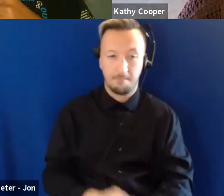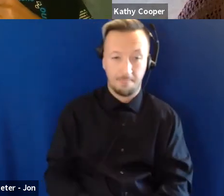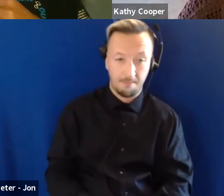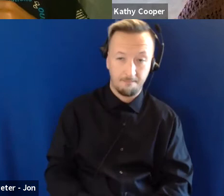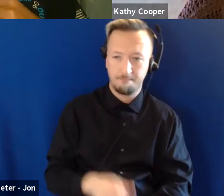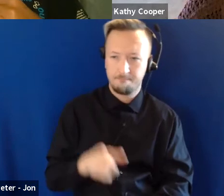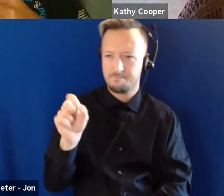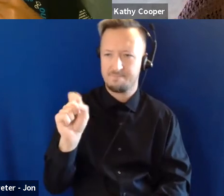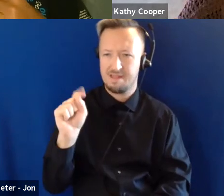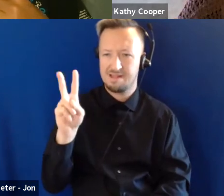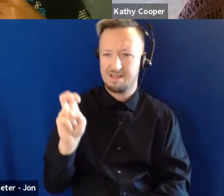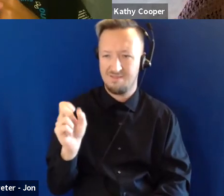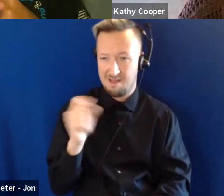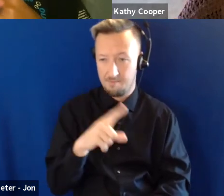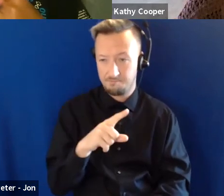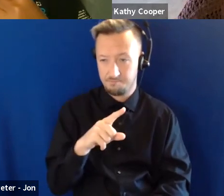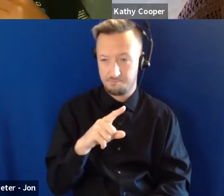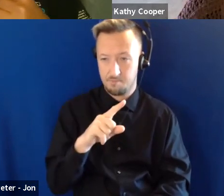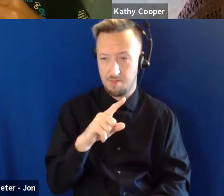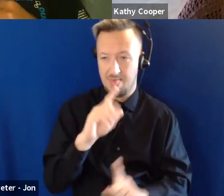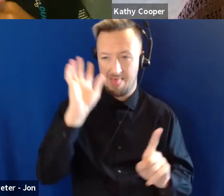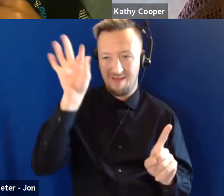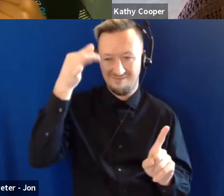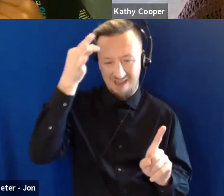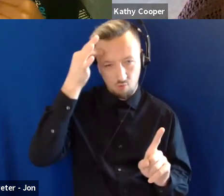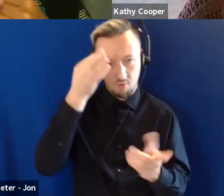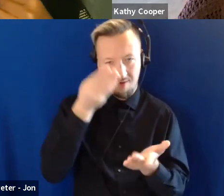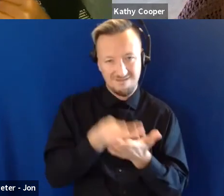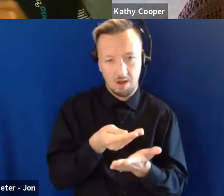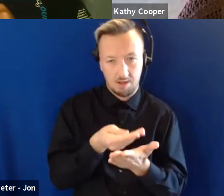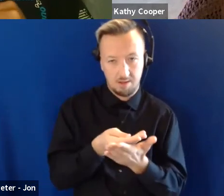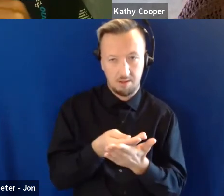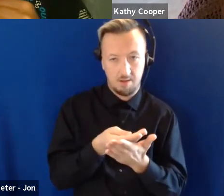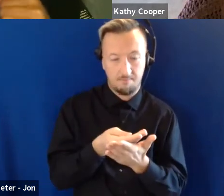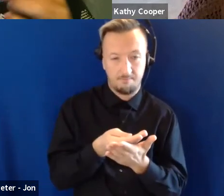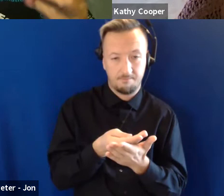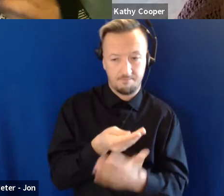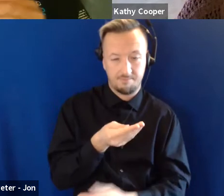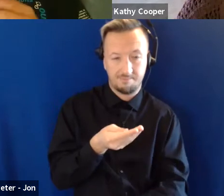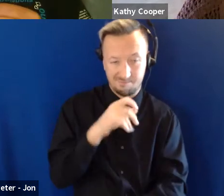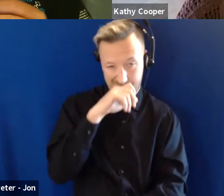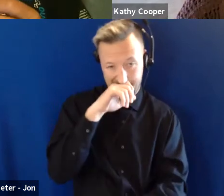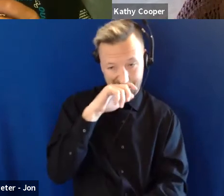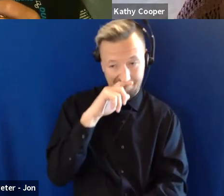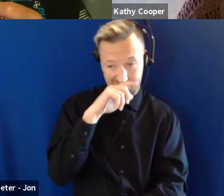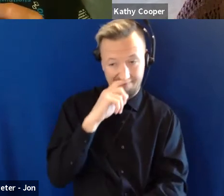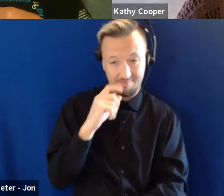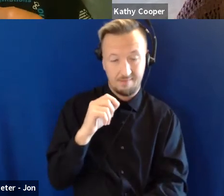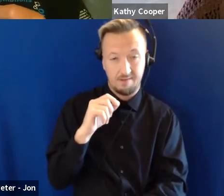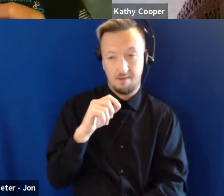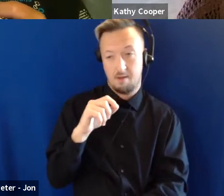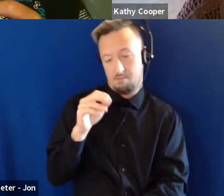Steve was asking about the federal funding, and as simply as I can put it,